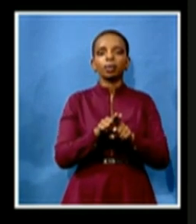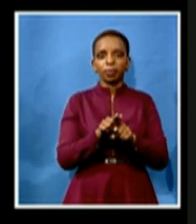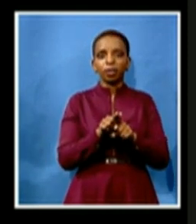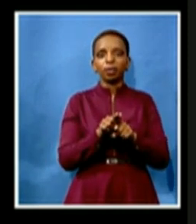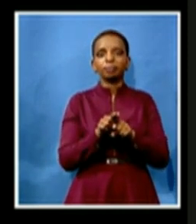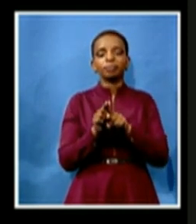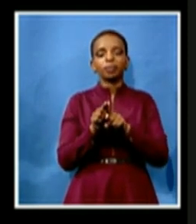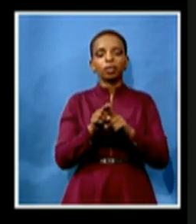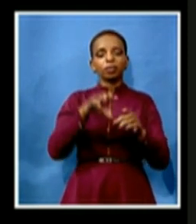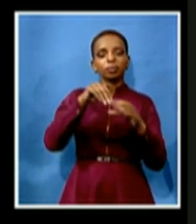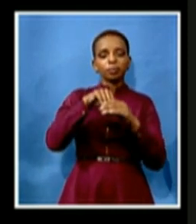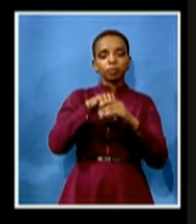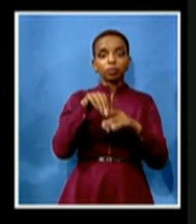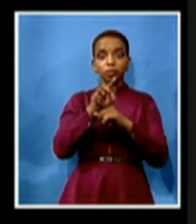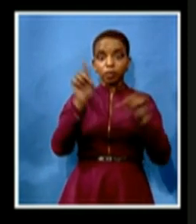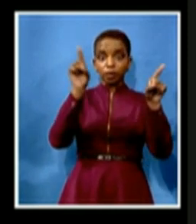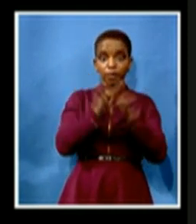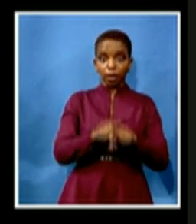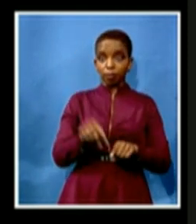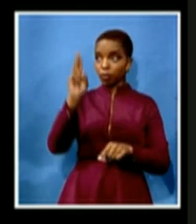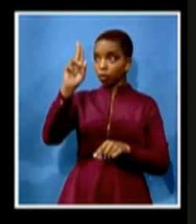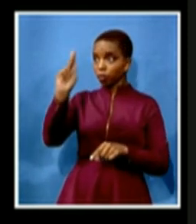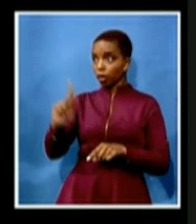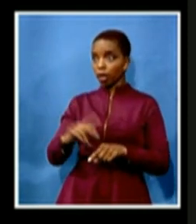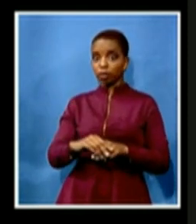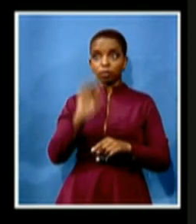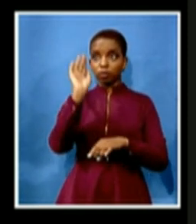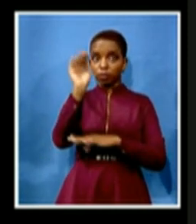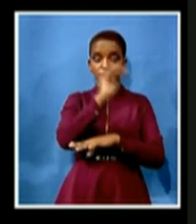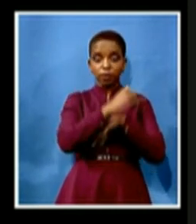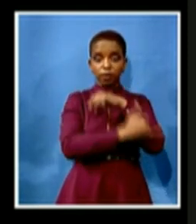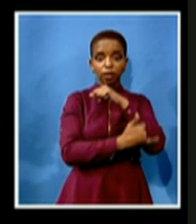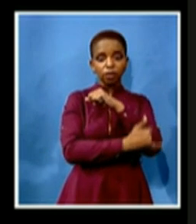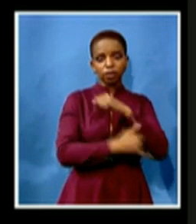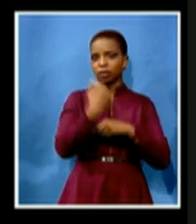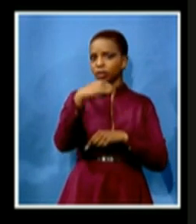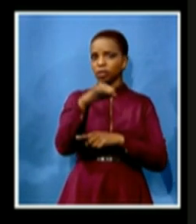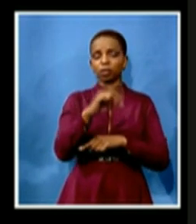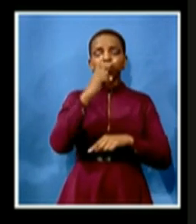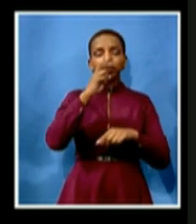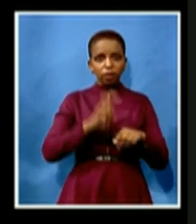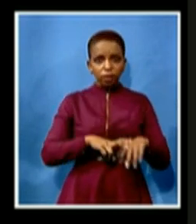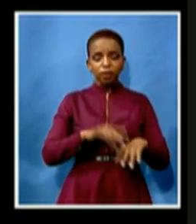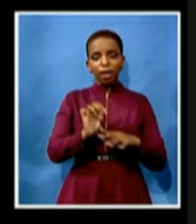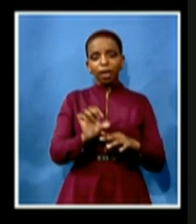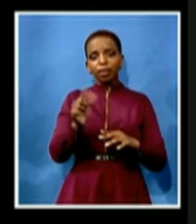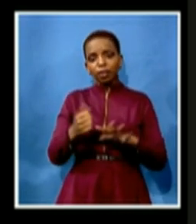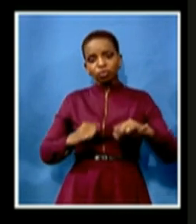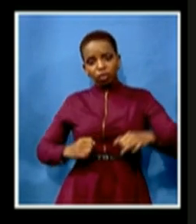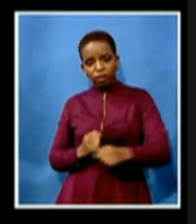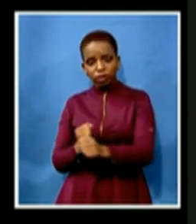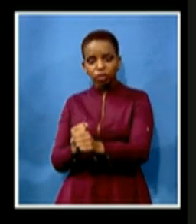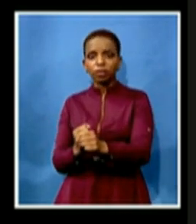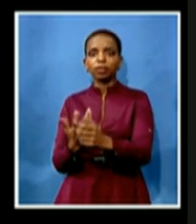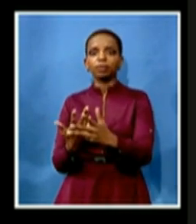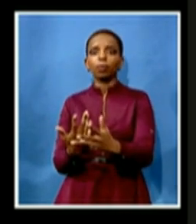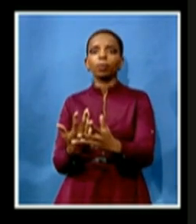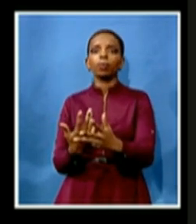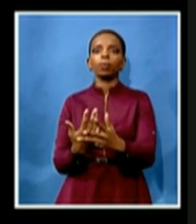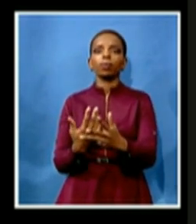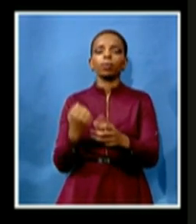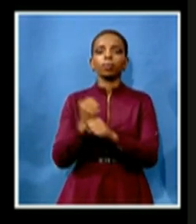therefore we need alternative strategies to be able to suppress the epidemic. The other option is to give up.